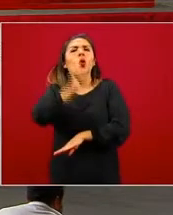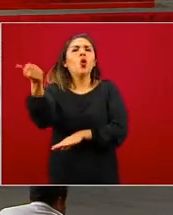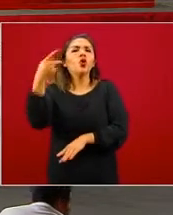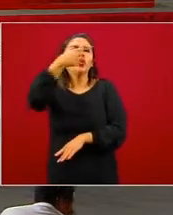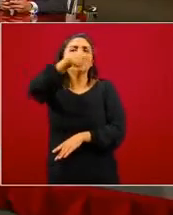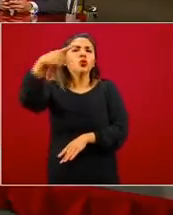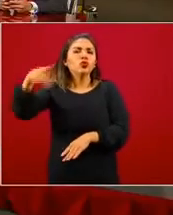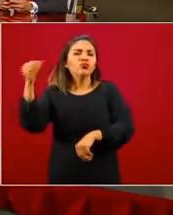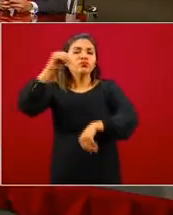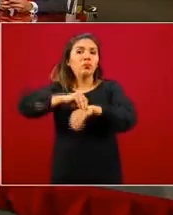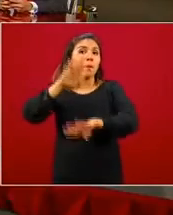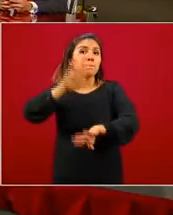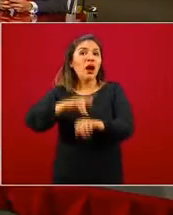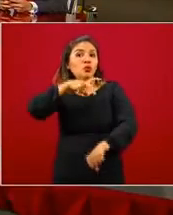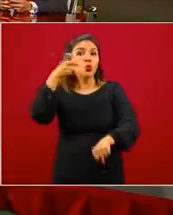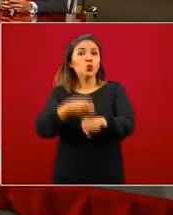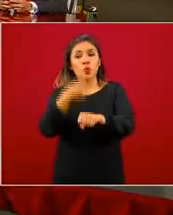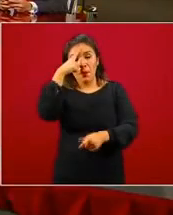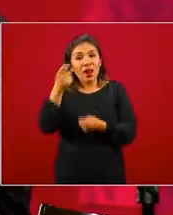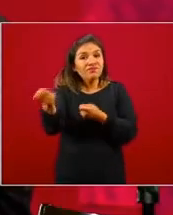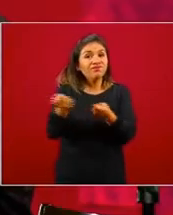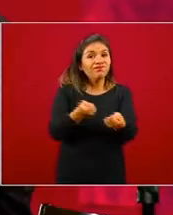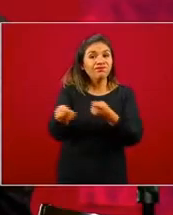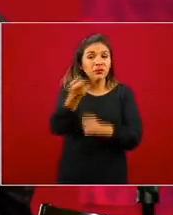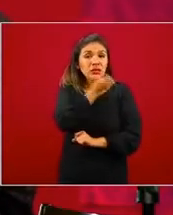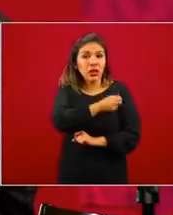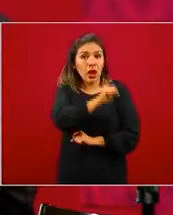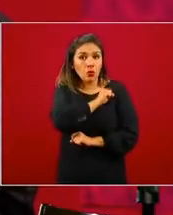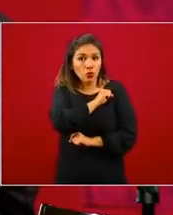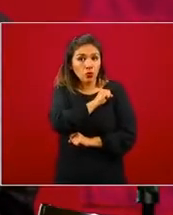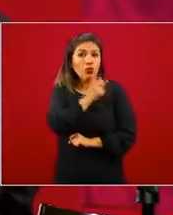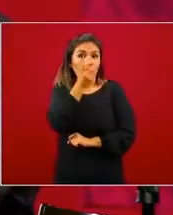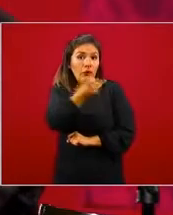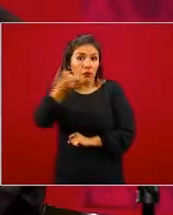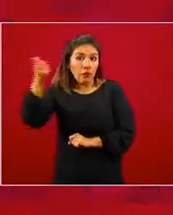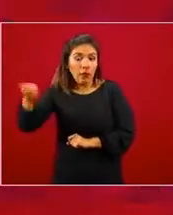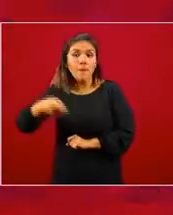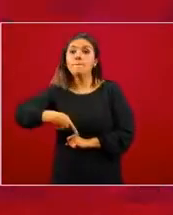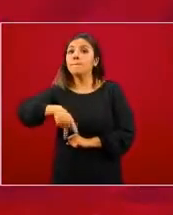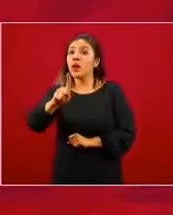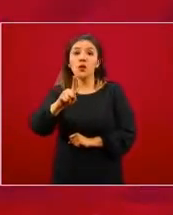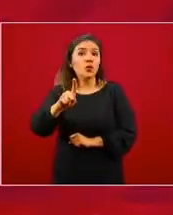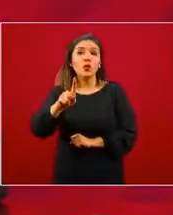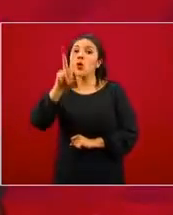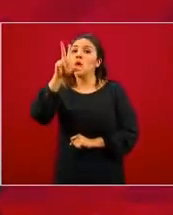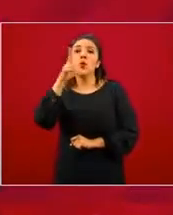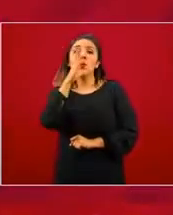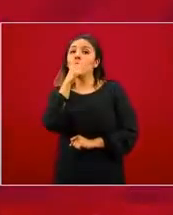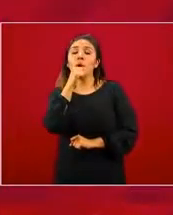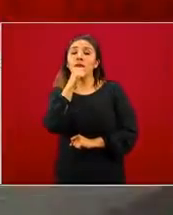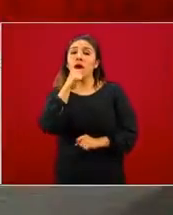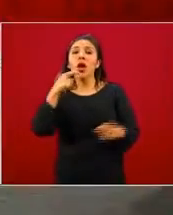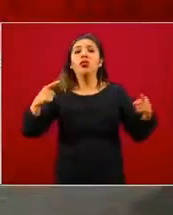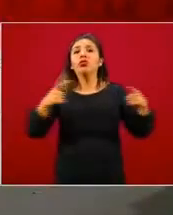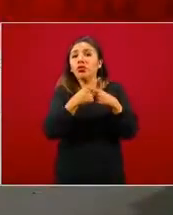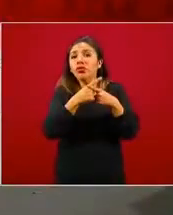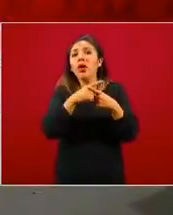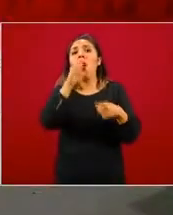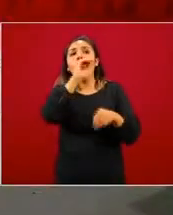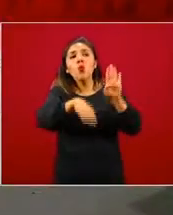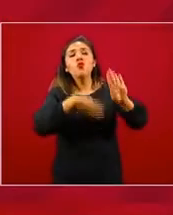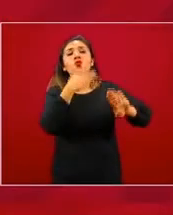can also have other regulations or laws to make stricter health laws for managing this epidemic, but we're